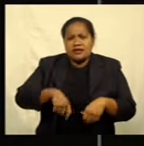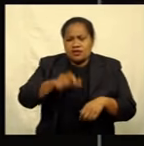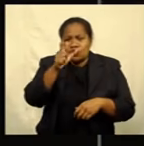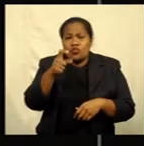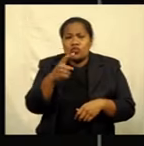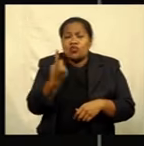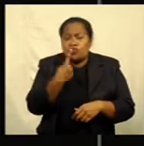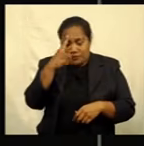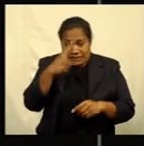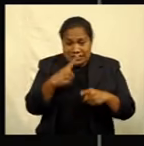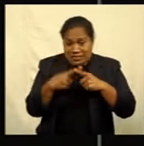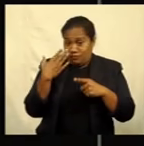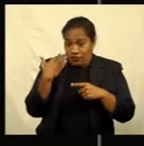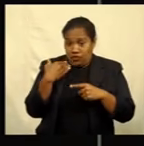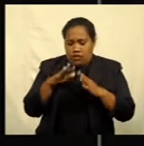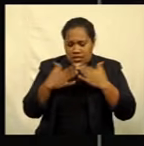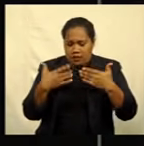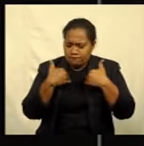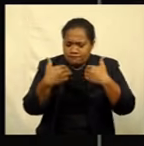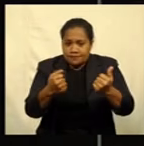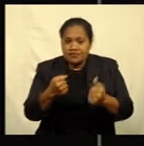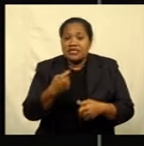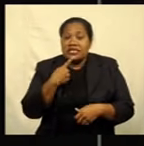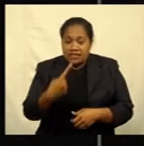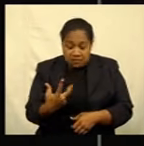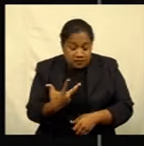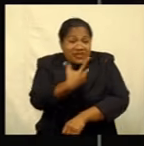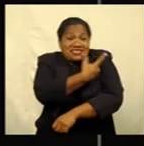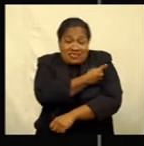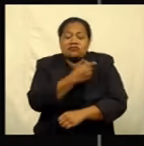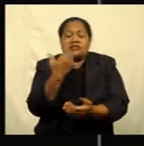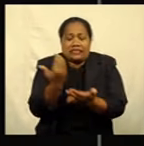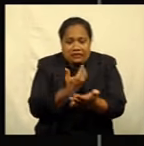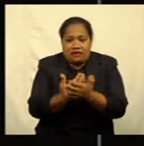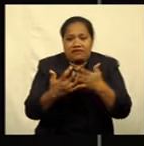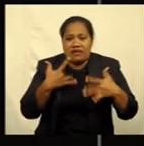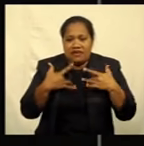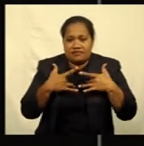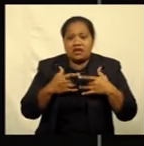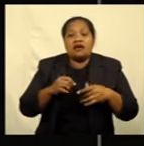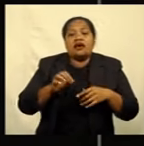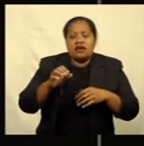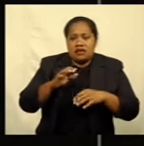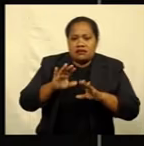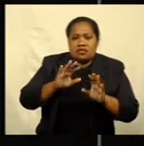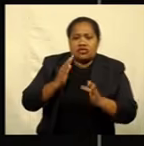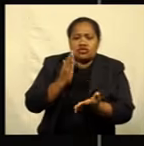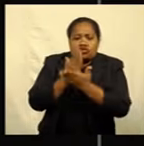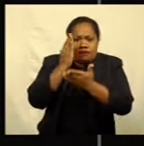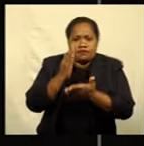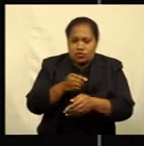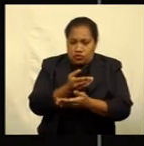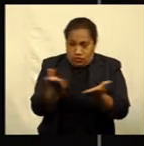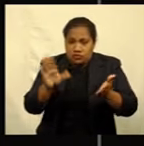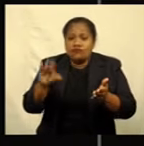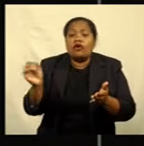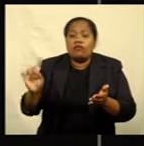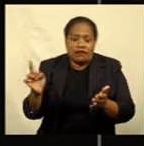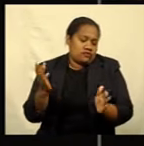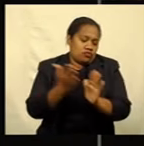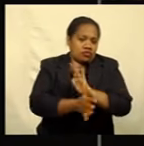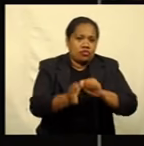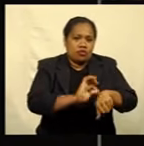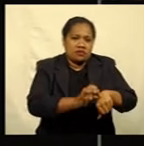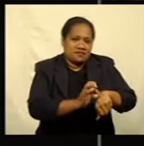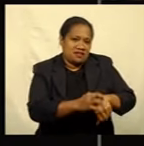giving importance to the vaccination does save lives and avoids hospitalization. Ritesh Pal tested positive for COVID-19